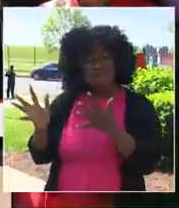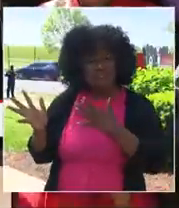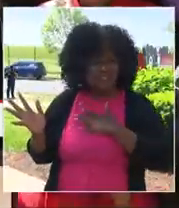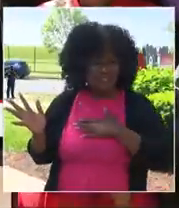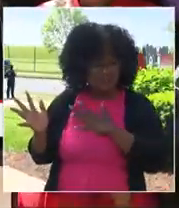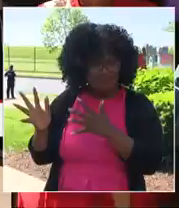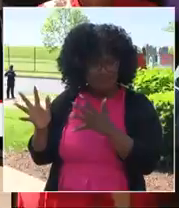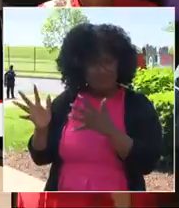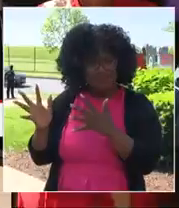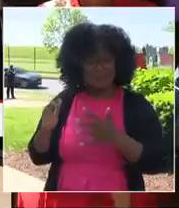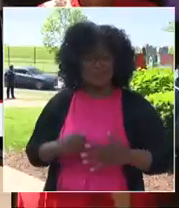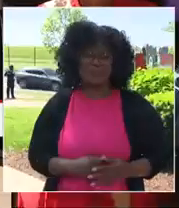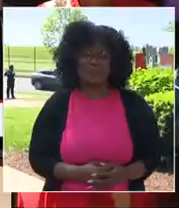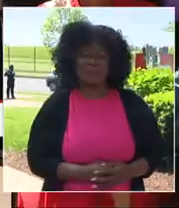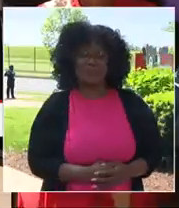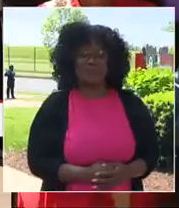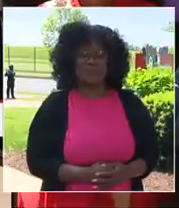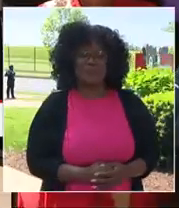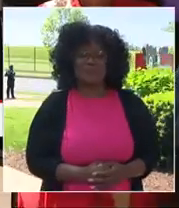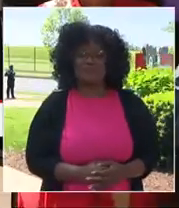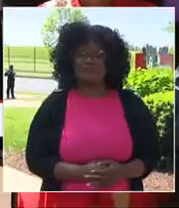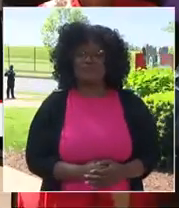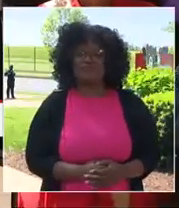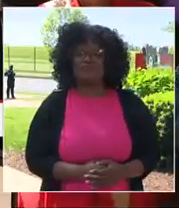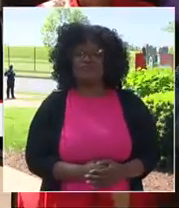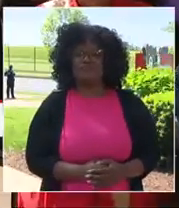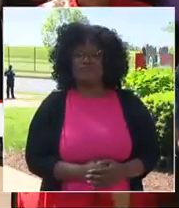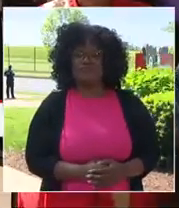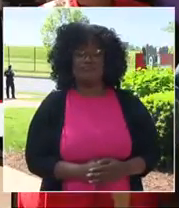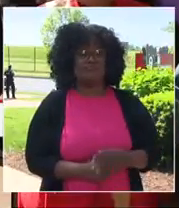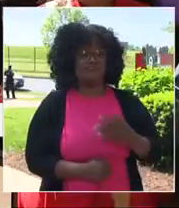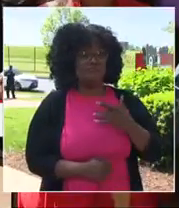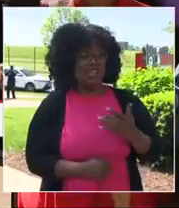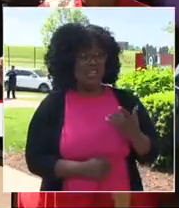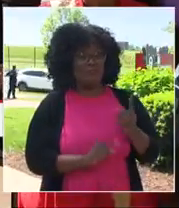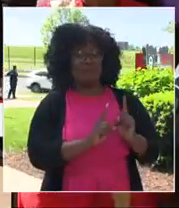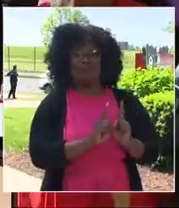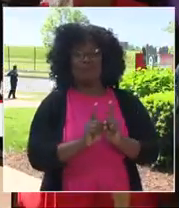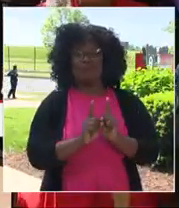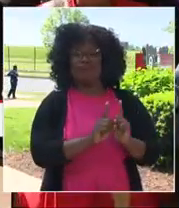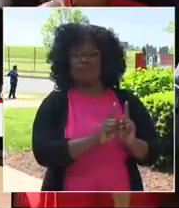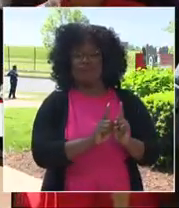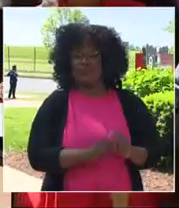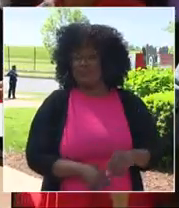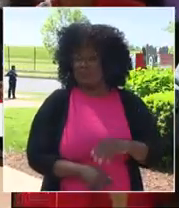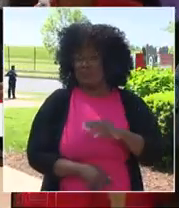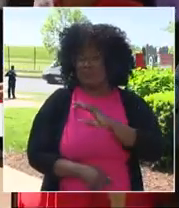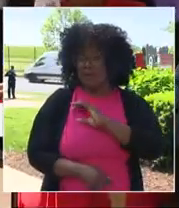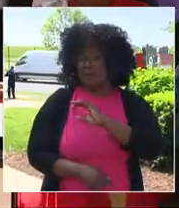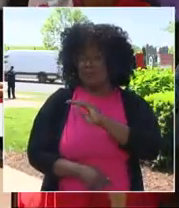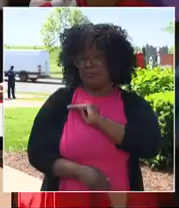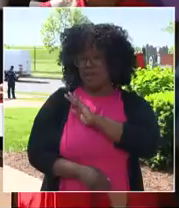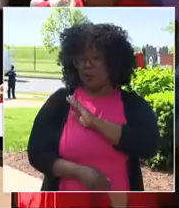She's I drag her everywhere. You know, I'm hoping the mayor can write her a school note for today.